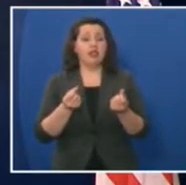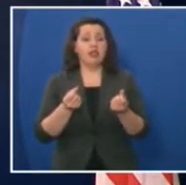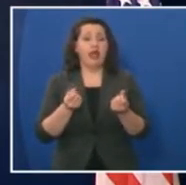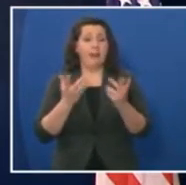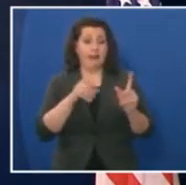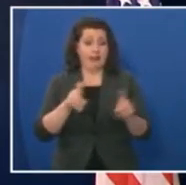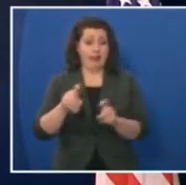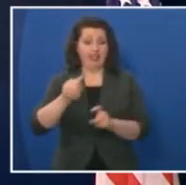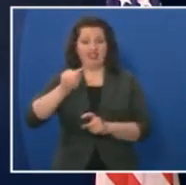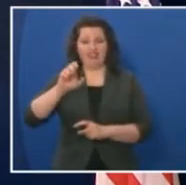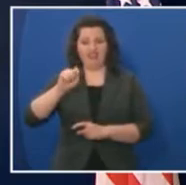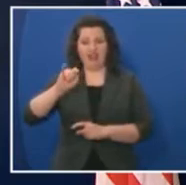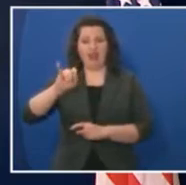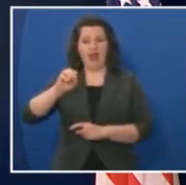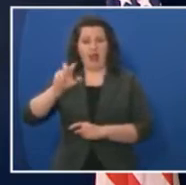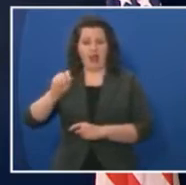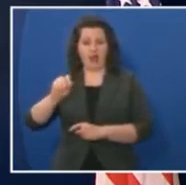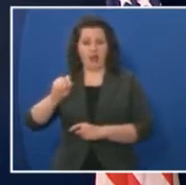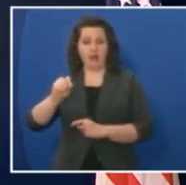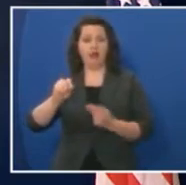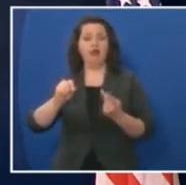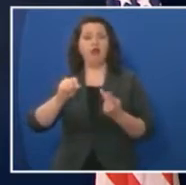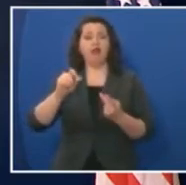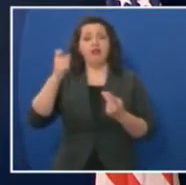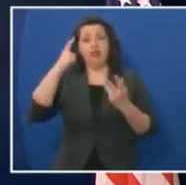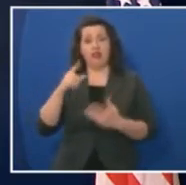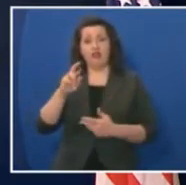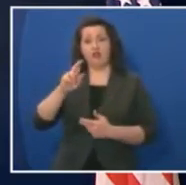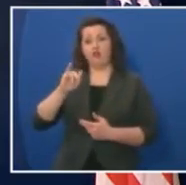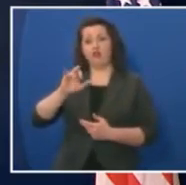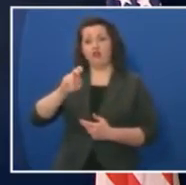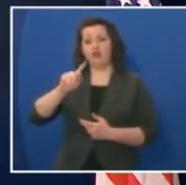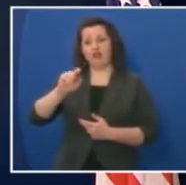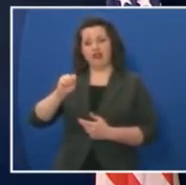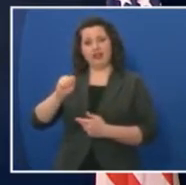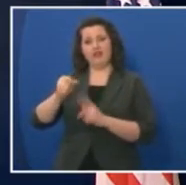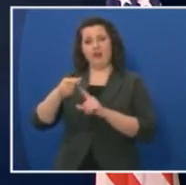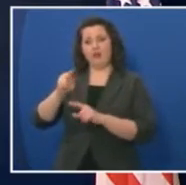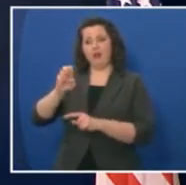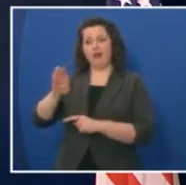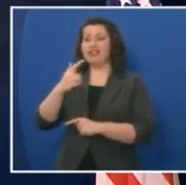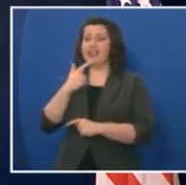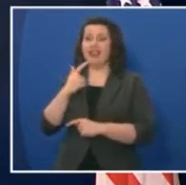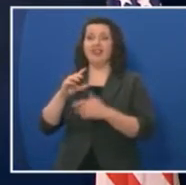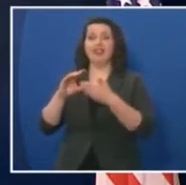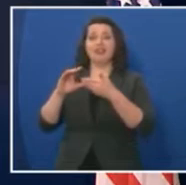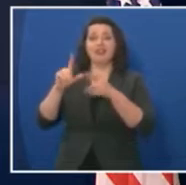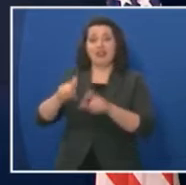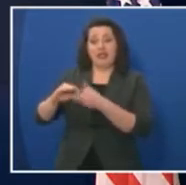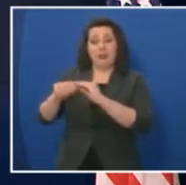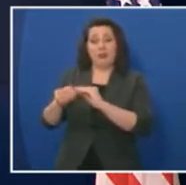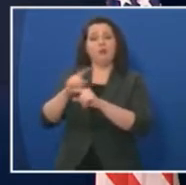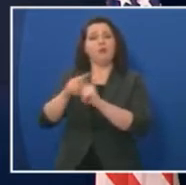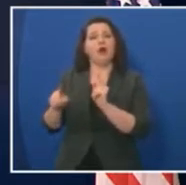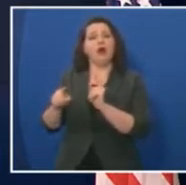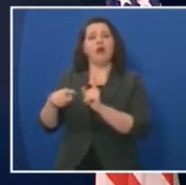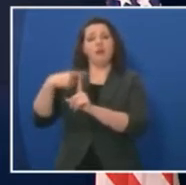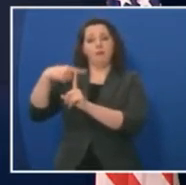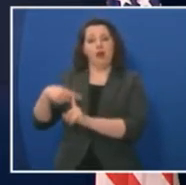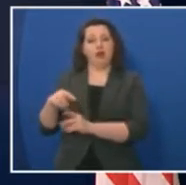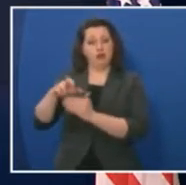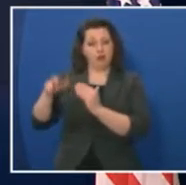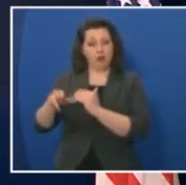Test Iowa, but Governor Ricketts in Nebraska on Monday said not only the number of tests, but the number of positive results.